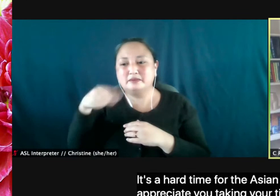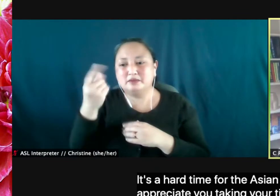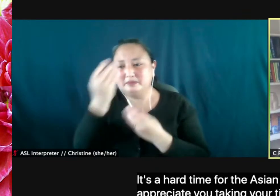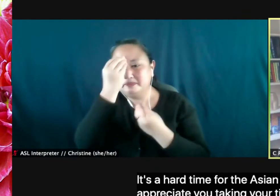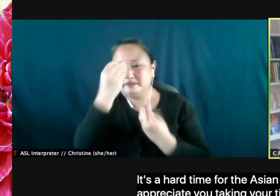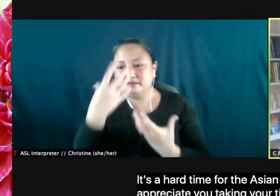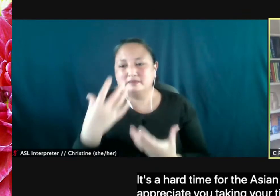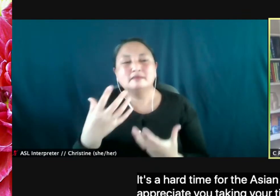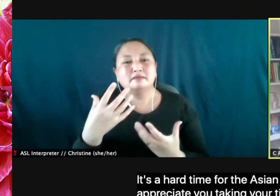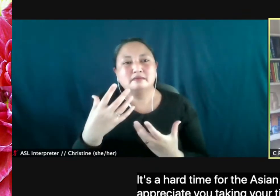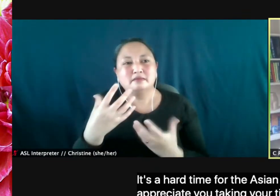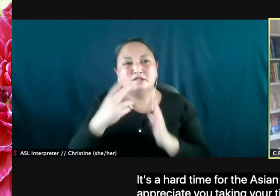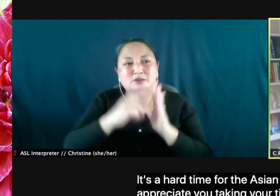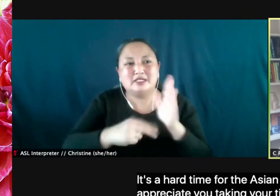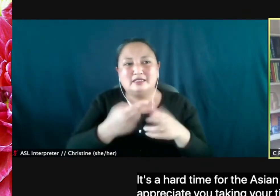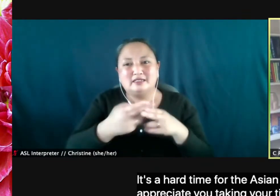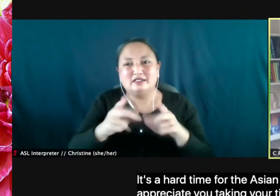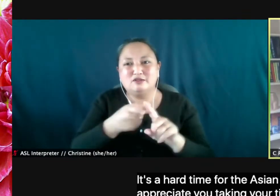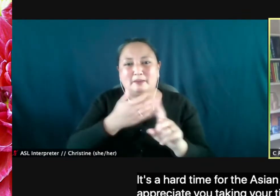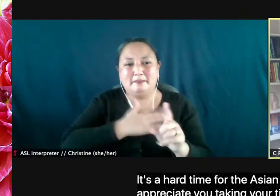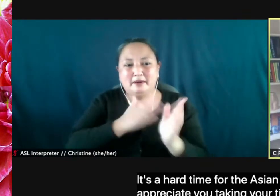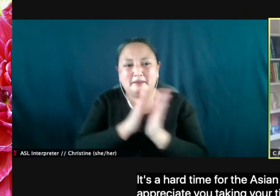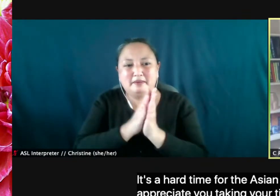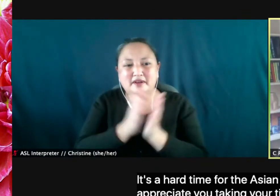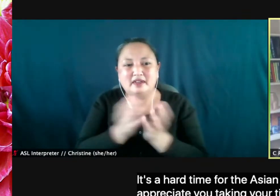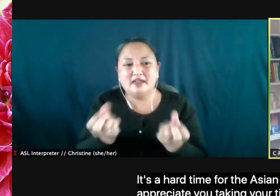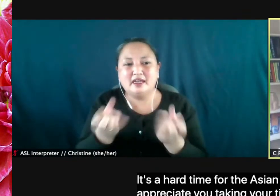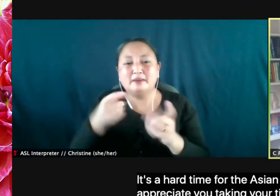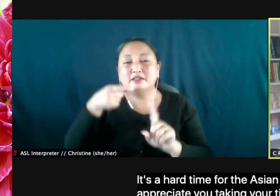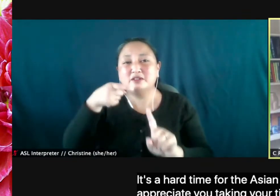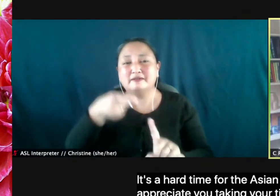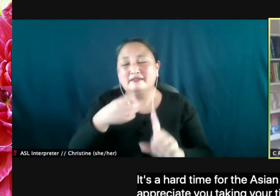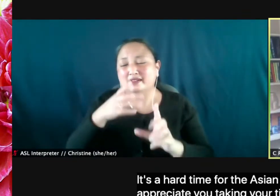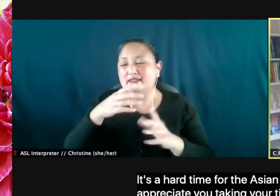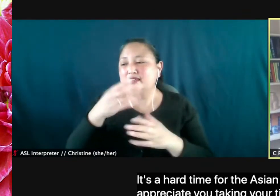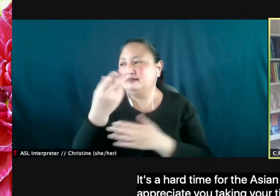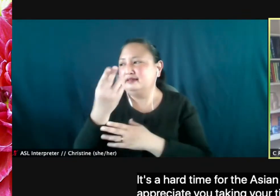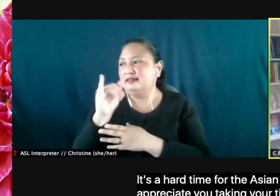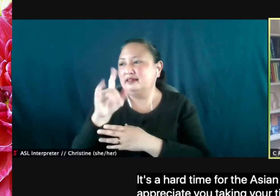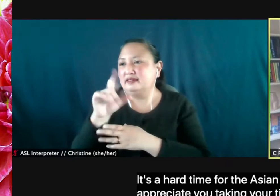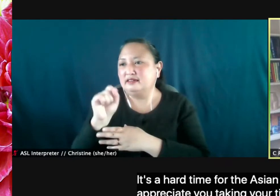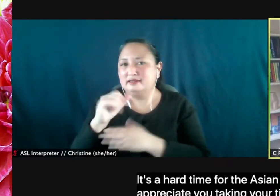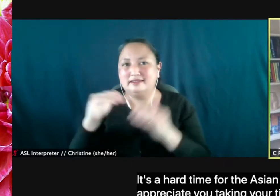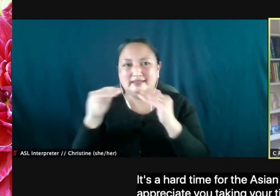by reading a little bit from my novel, How Much of These Hills is Gold? And